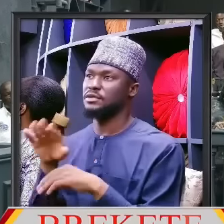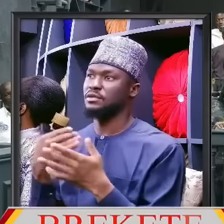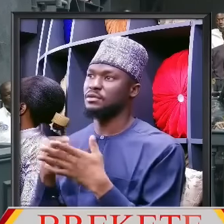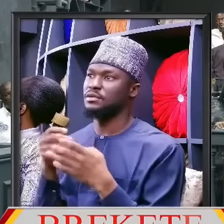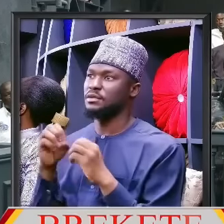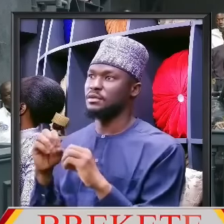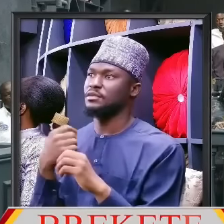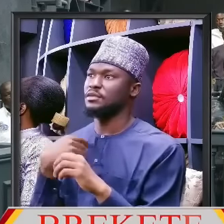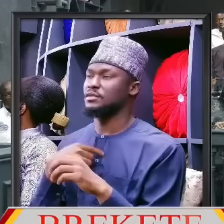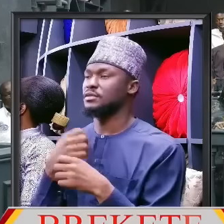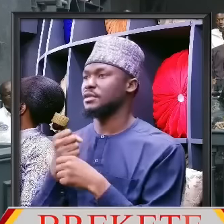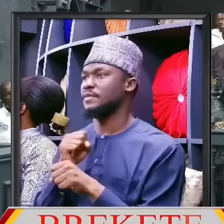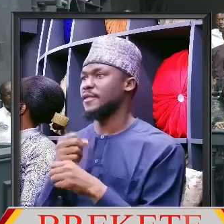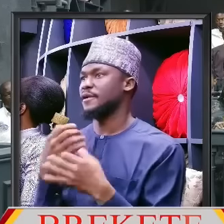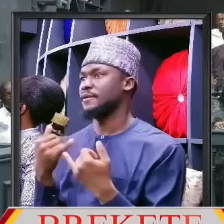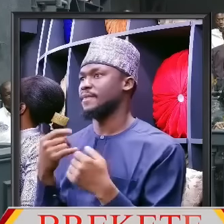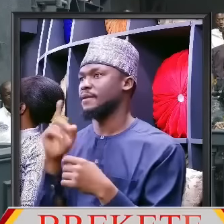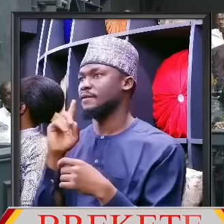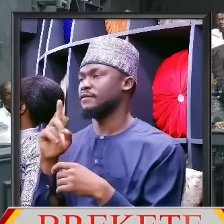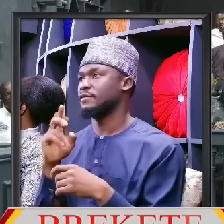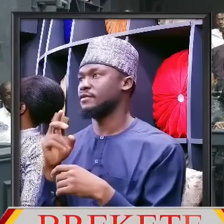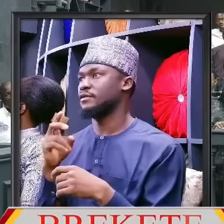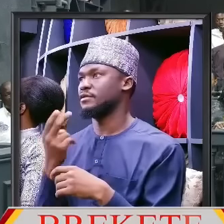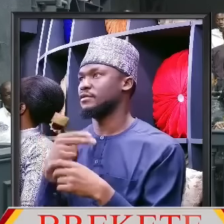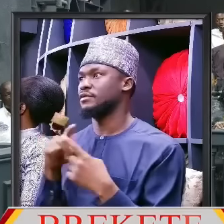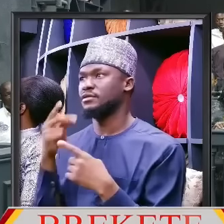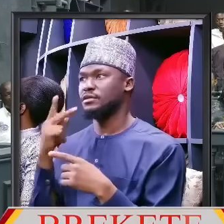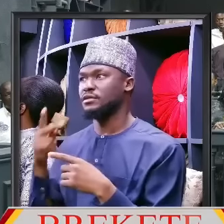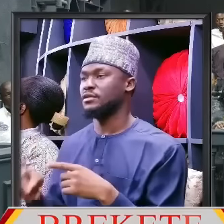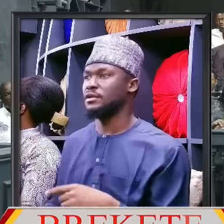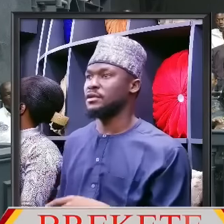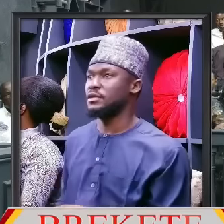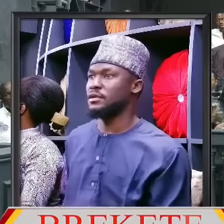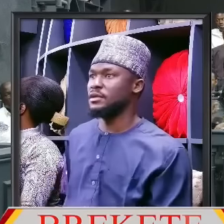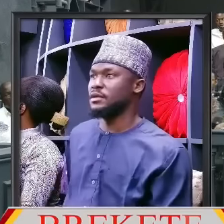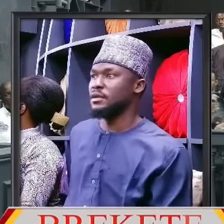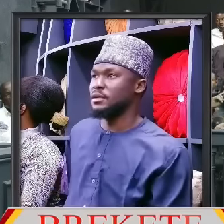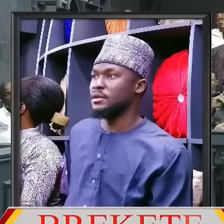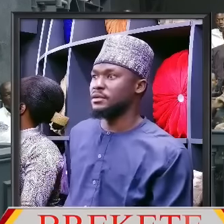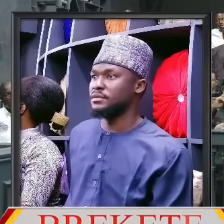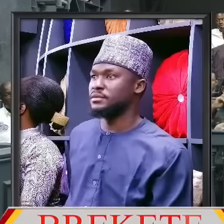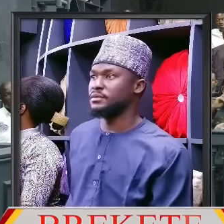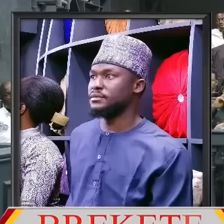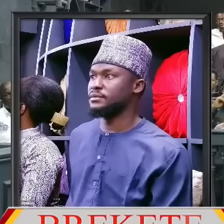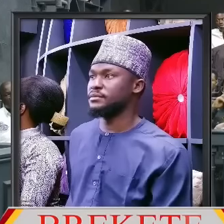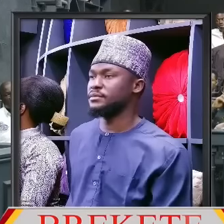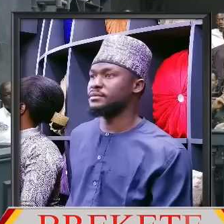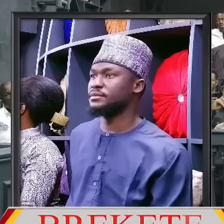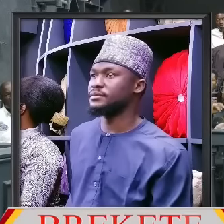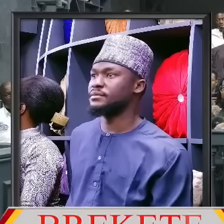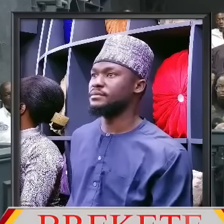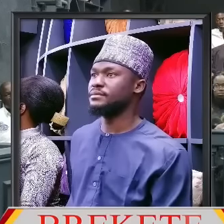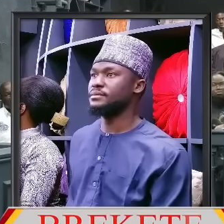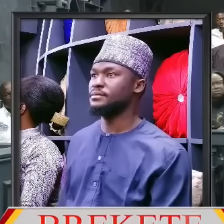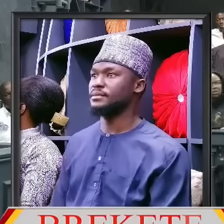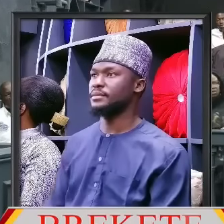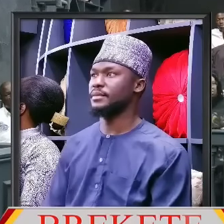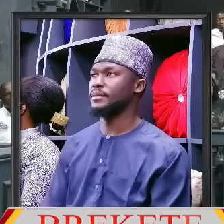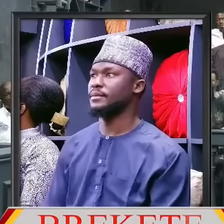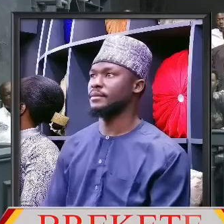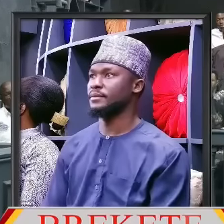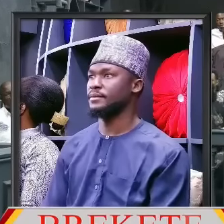we don't make so far. Okay. While we also, we take it up from there. But we're not going to rule out patients. So, you know, that